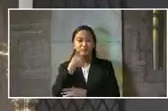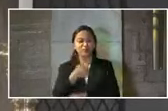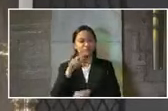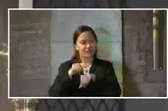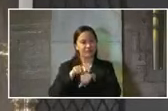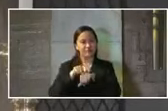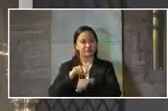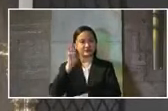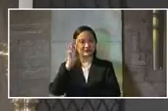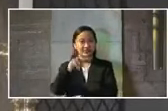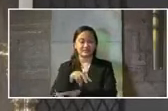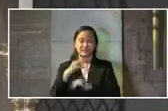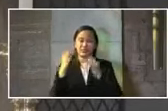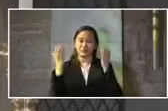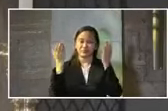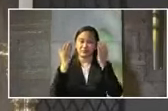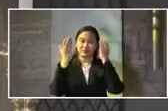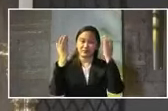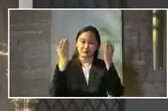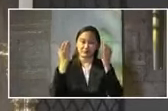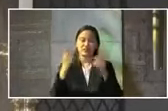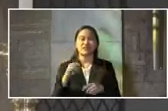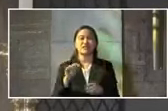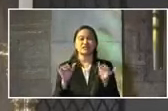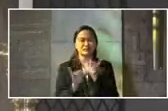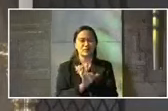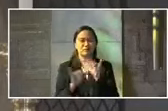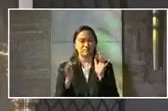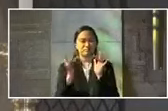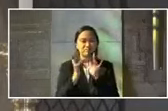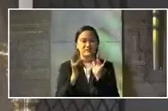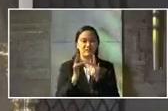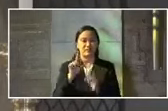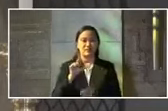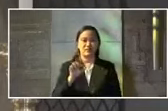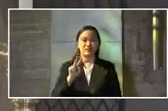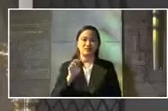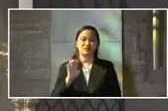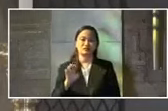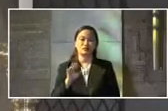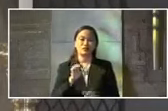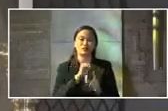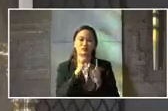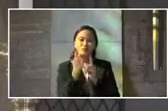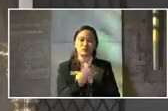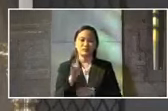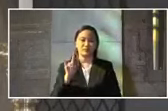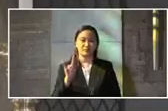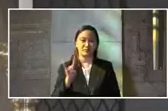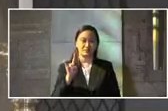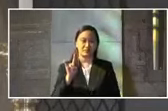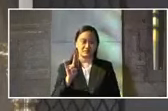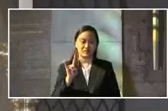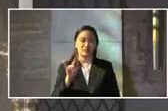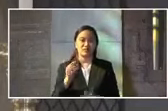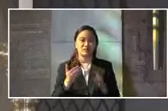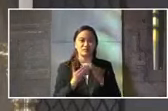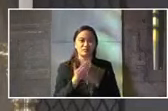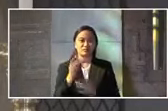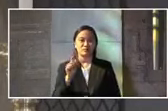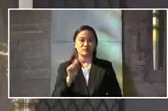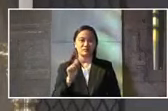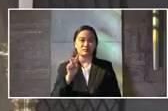p.m. And this celebration will also be broadcasted online through our social media pages and through